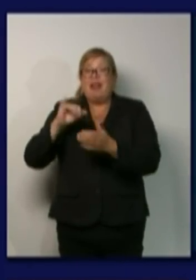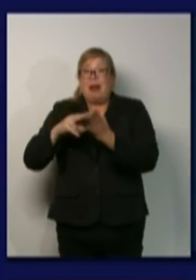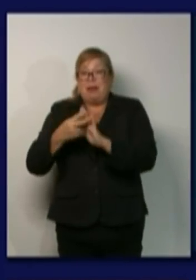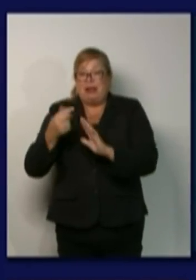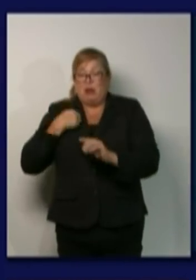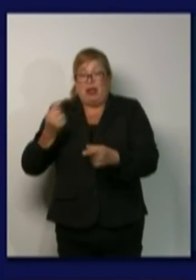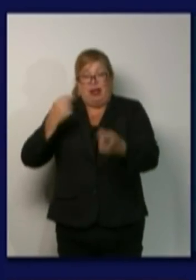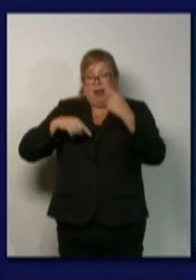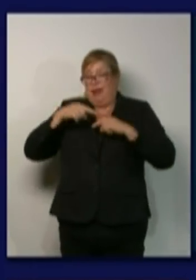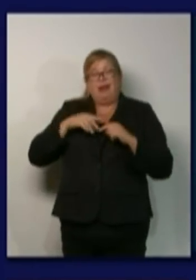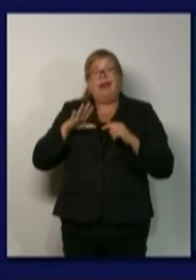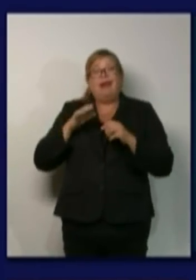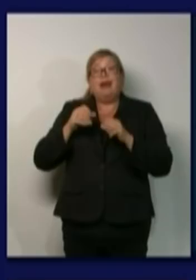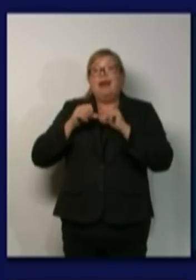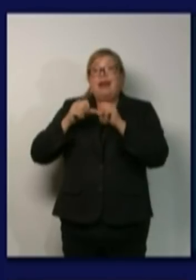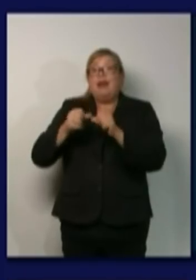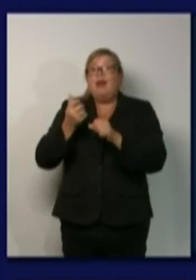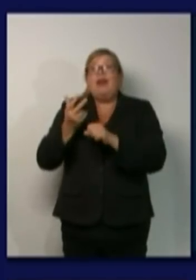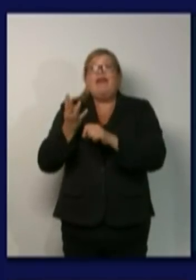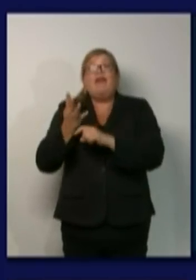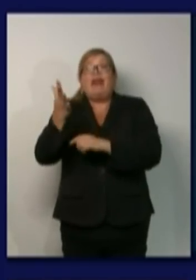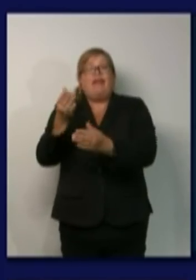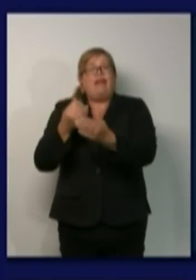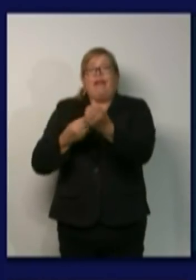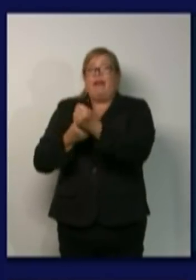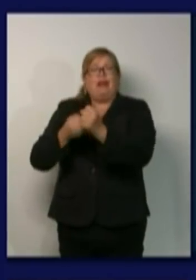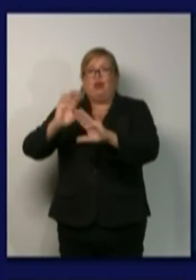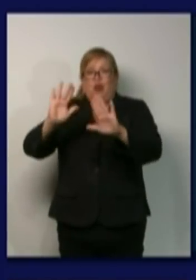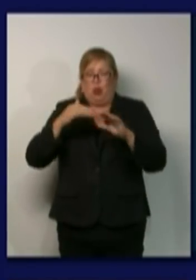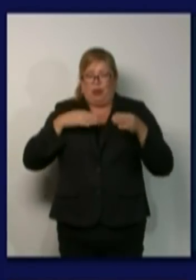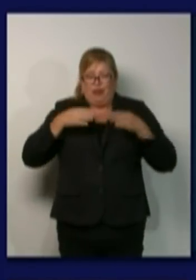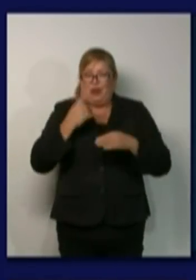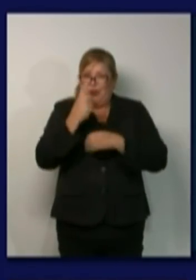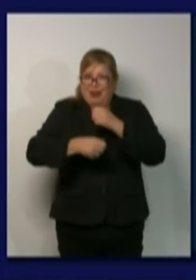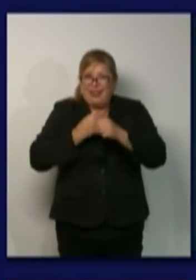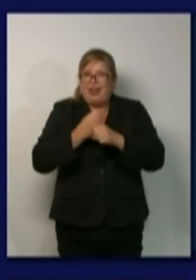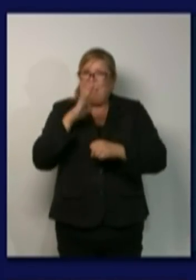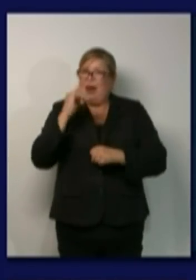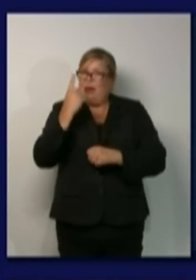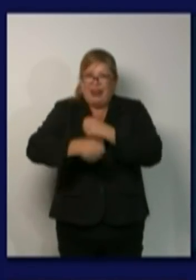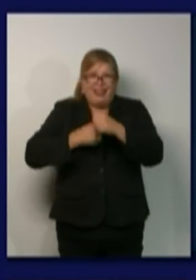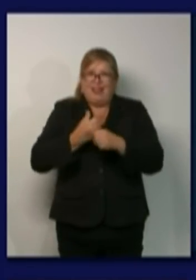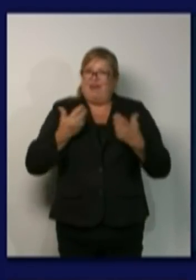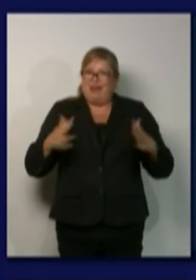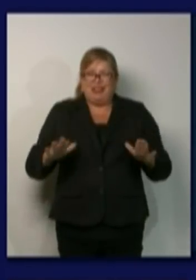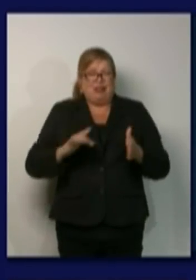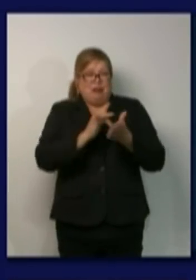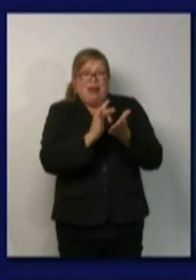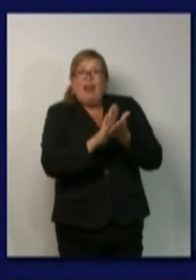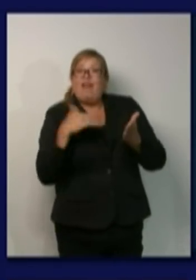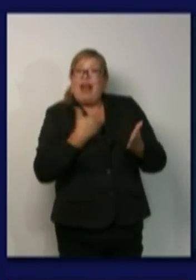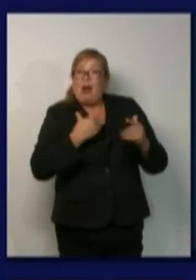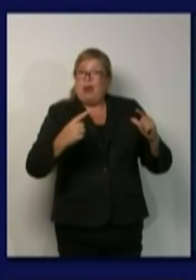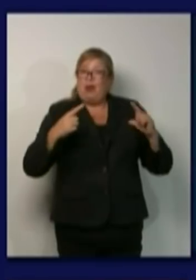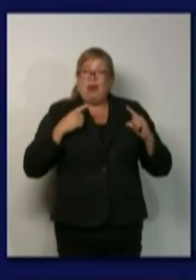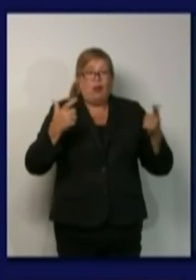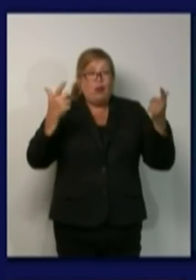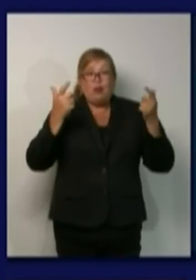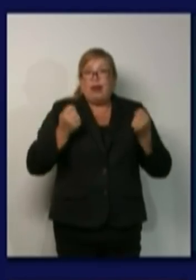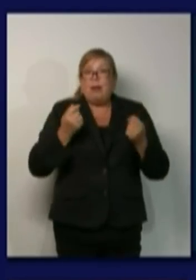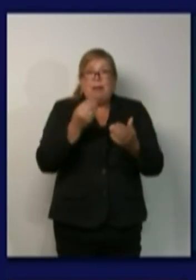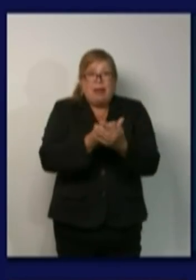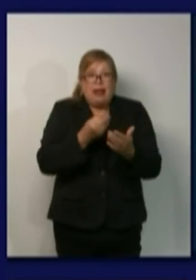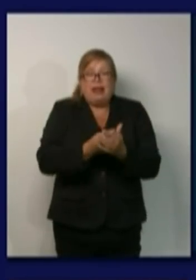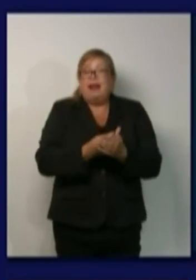we entered into last year, including, by the way, making commitments to pay down long-term obligations, pension obligations, not just paying